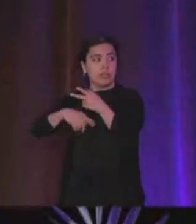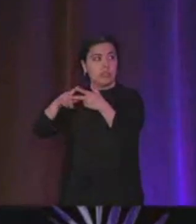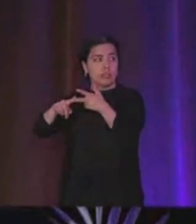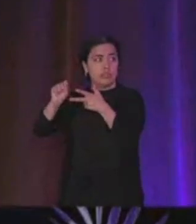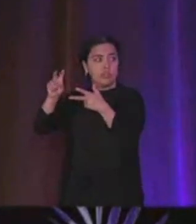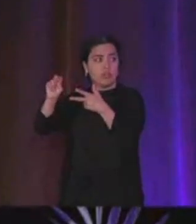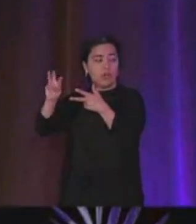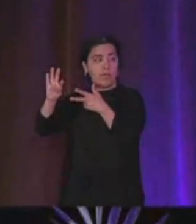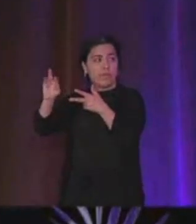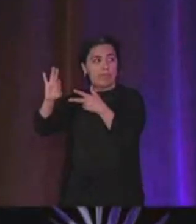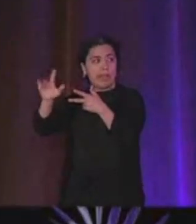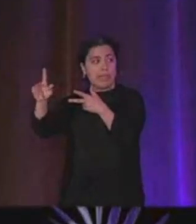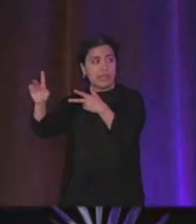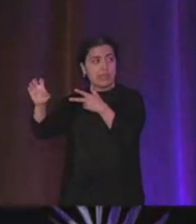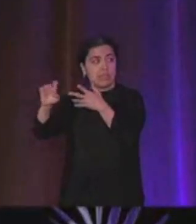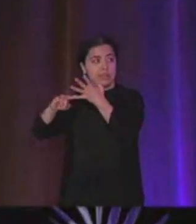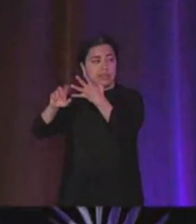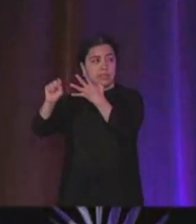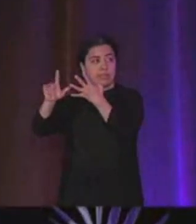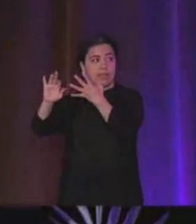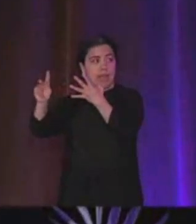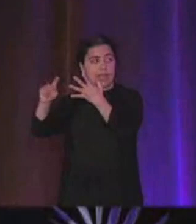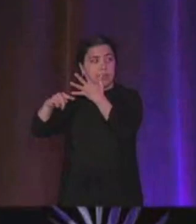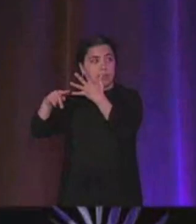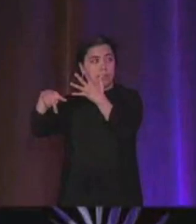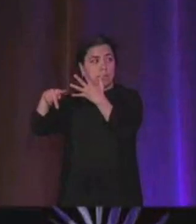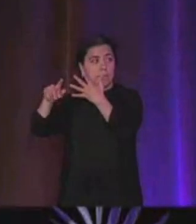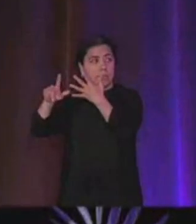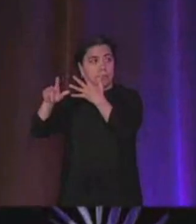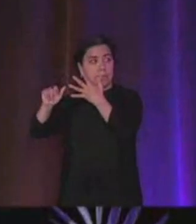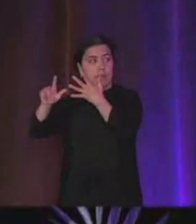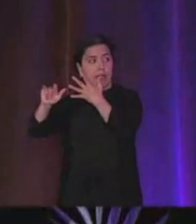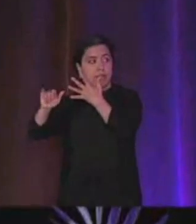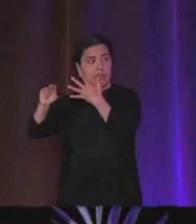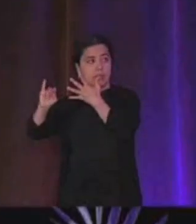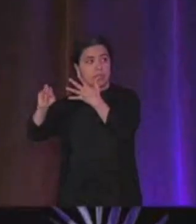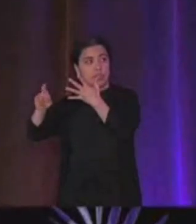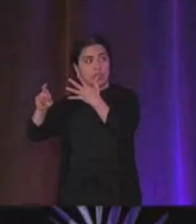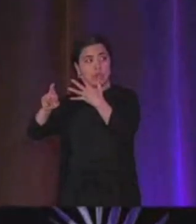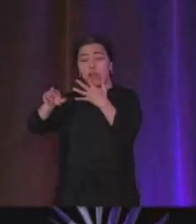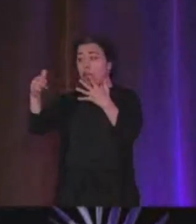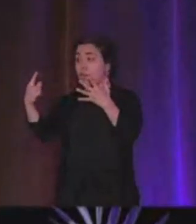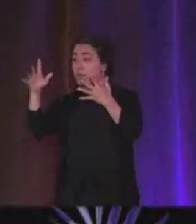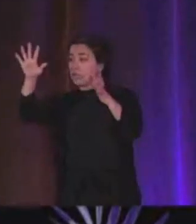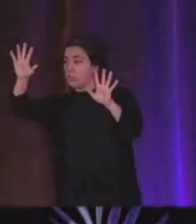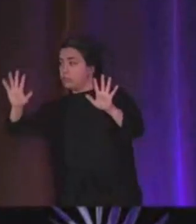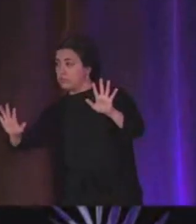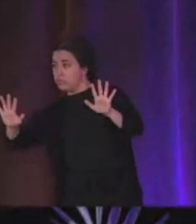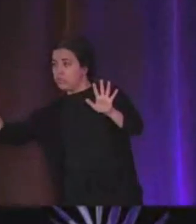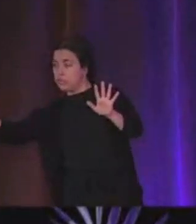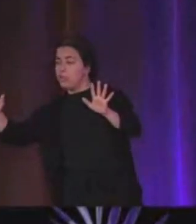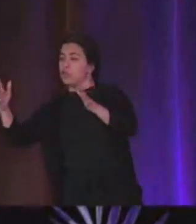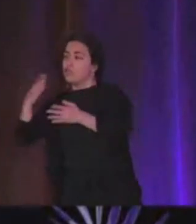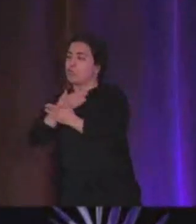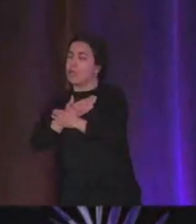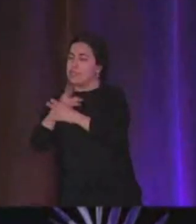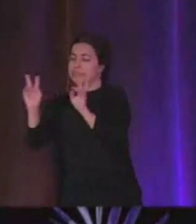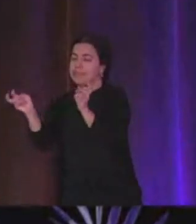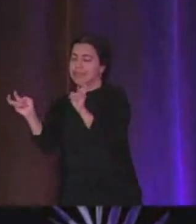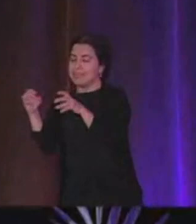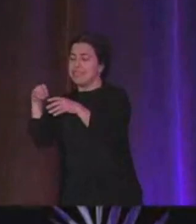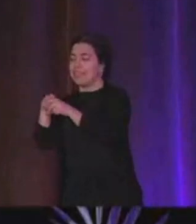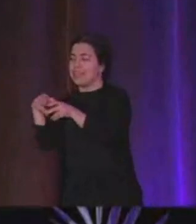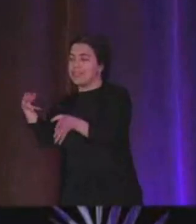shows that the companies like the Pinterest, Capital One, they are increasingly investing in the cloud. Now, because of the rising price in the cloud in